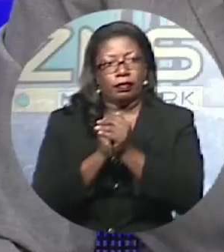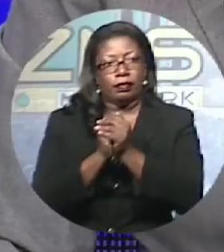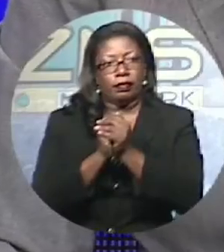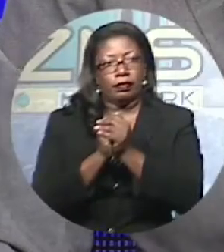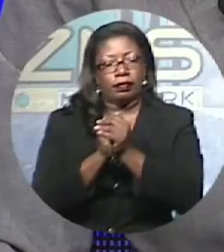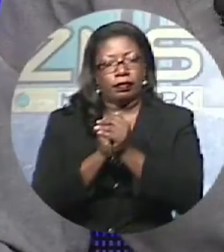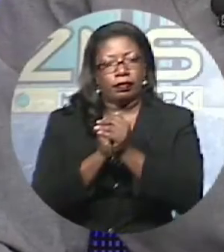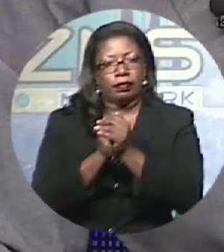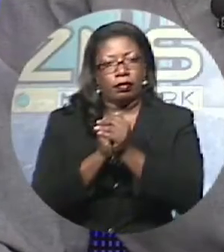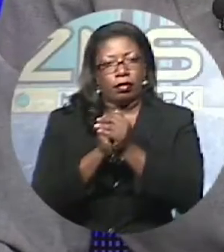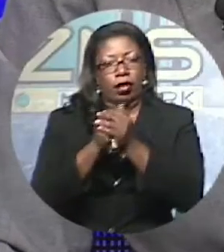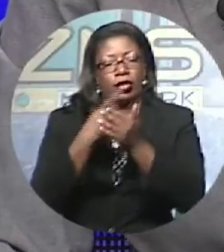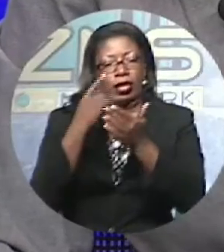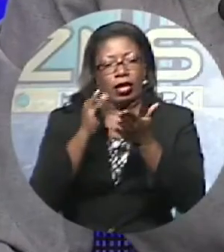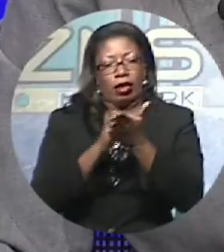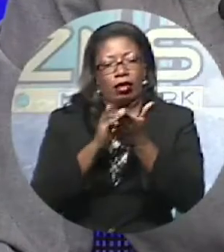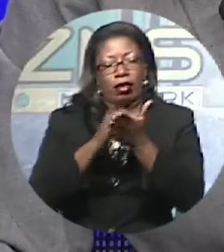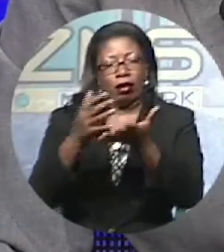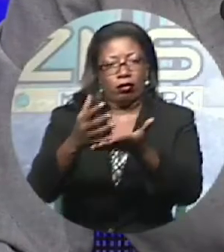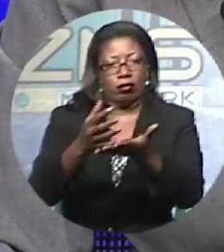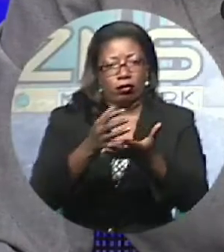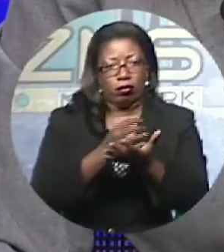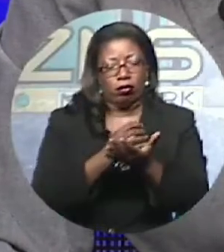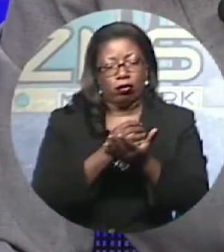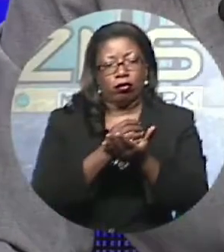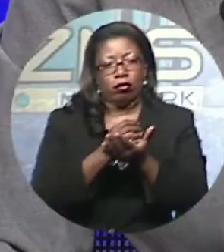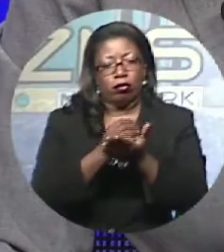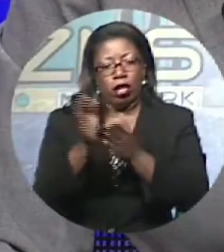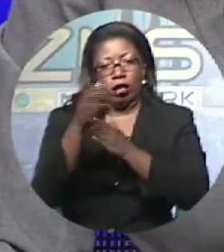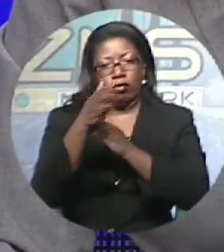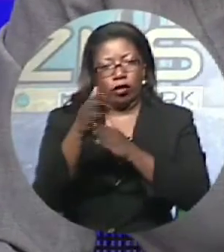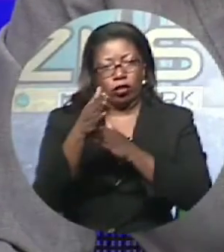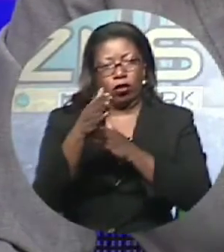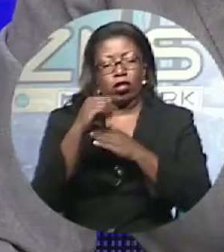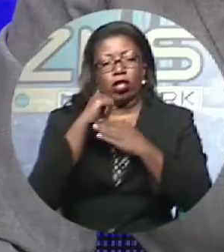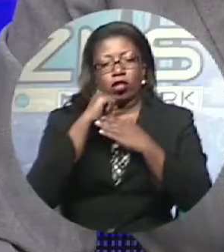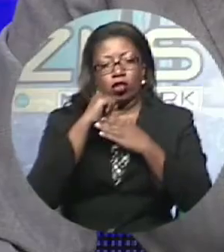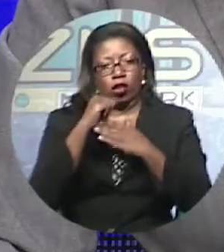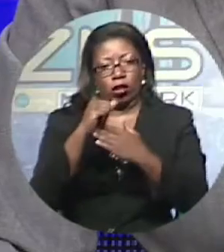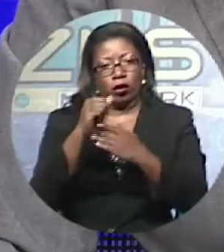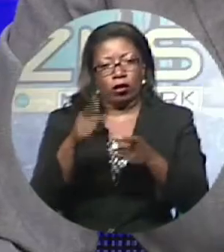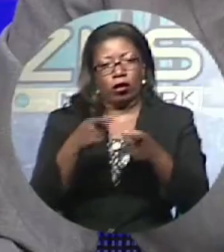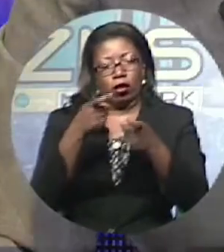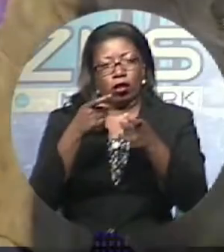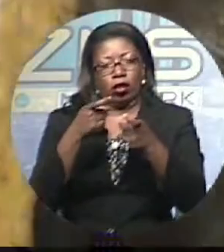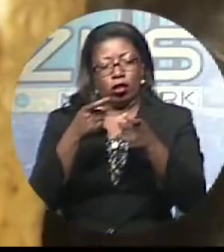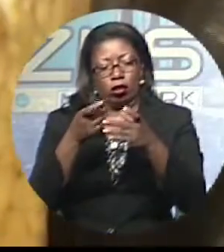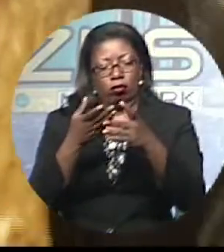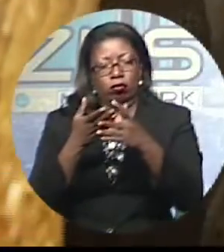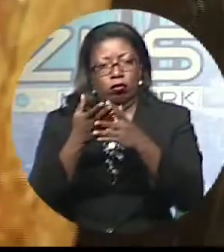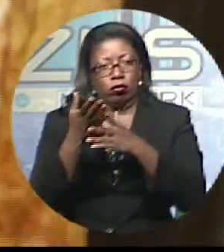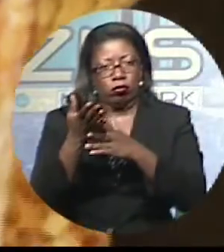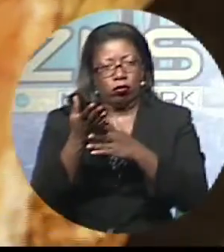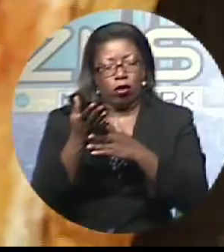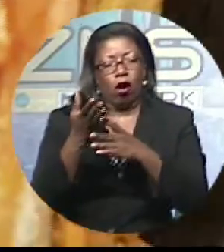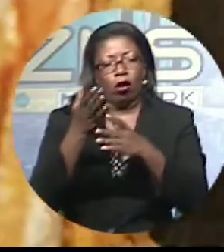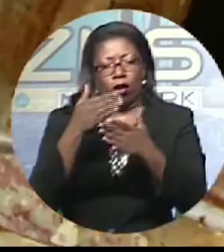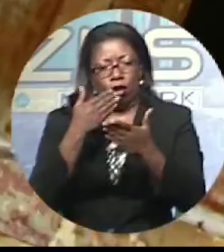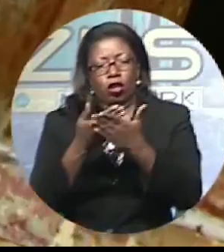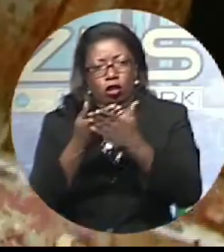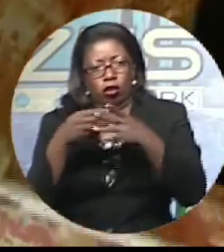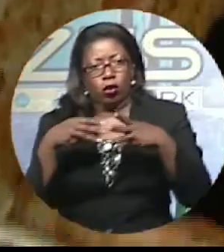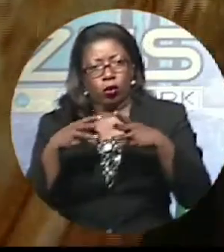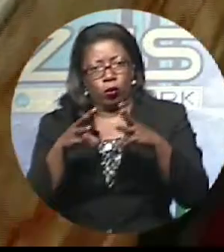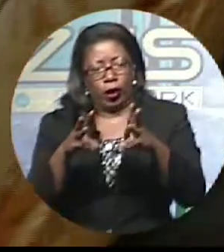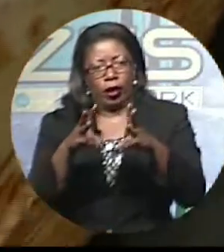There's been speculation that confiscated fishery goods aren't being disposed of in a transparent manner. But Minister of Agriculture and